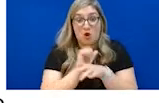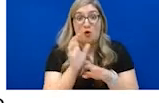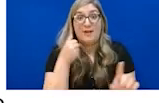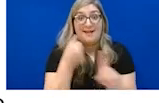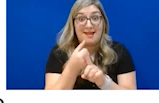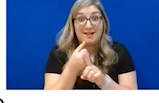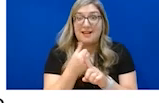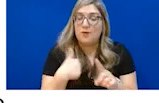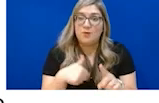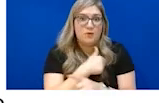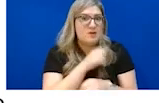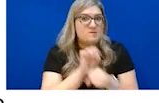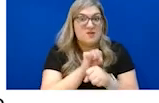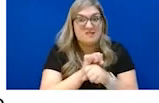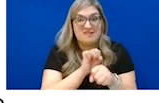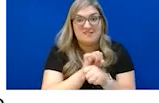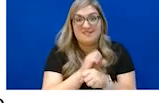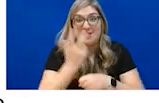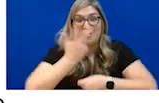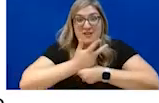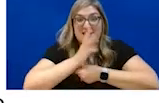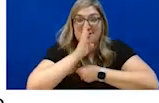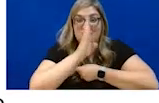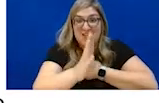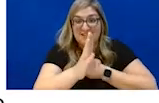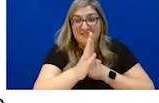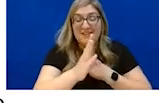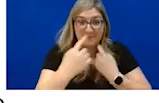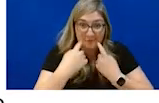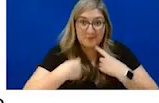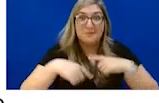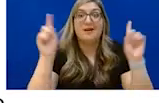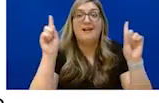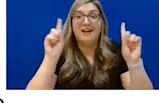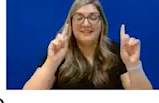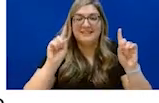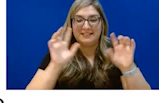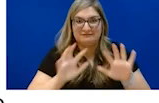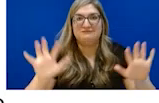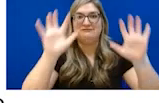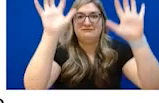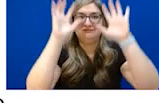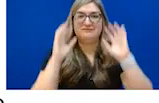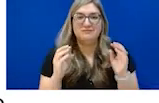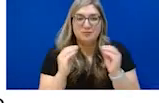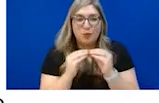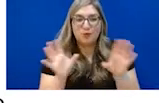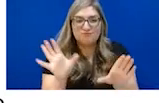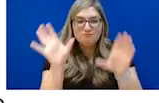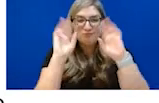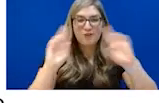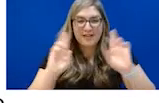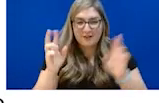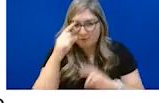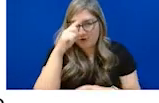set. We enrolled all of our students. They had one place for contact point, and it was really, really helpful.